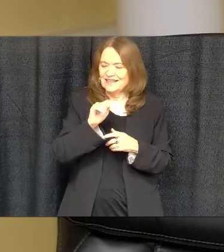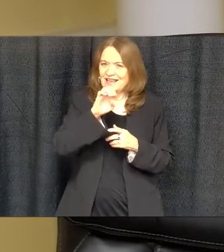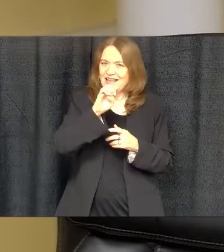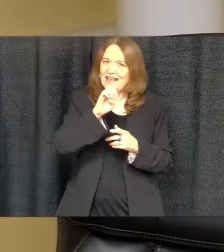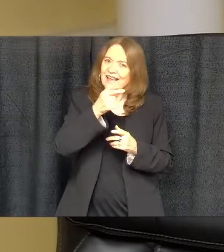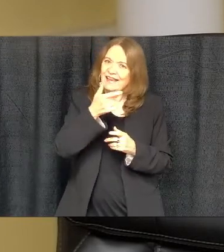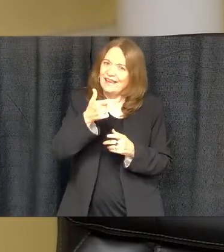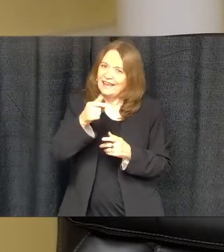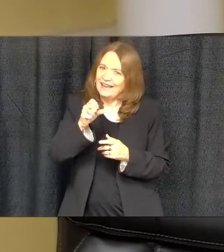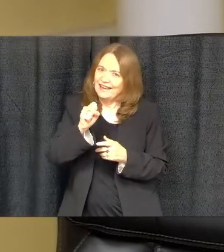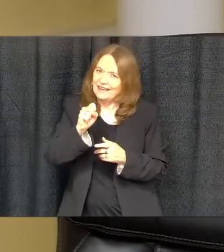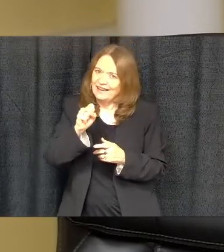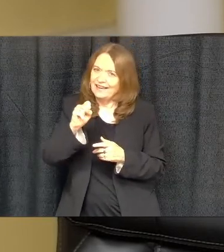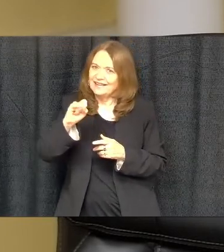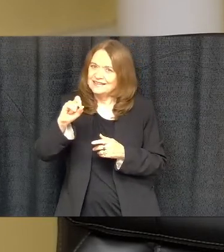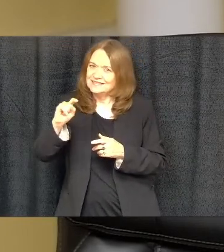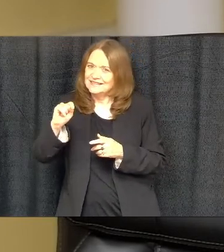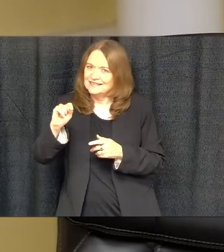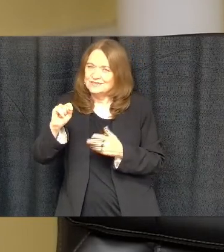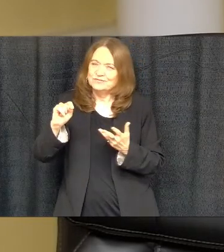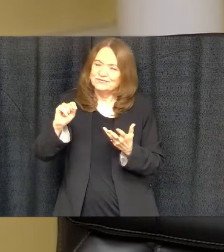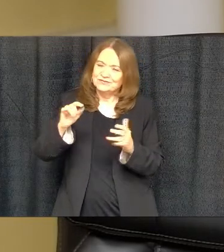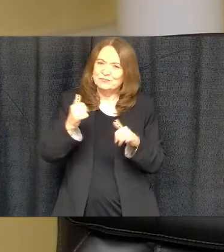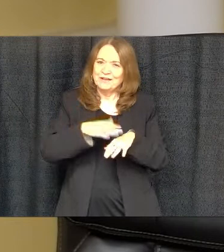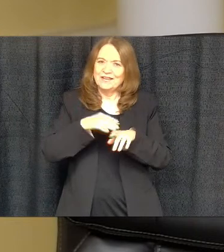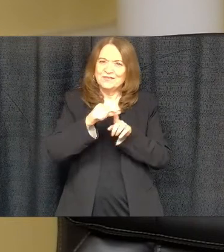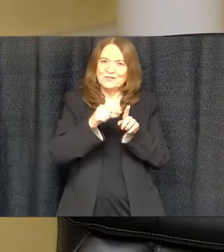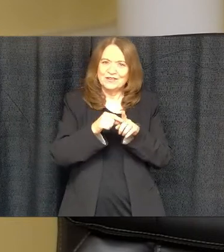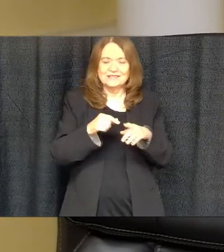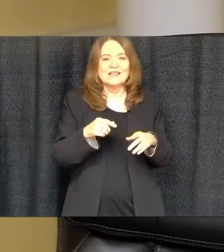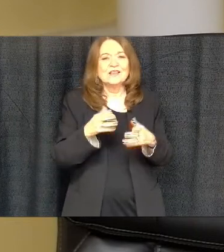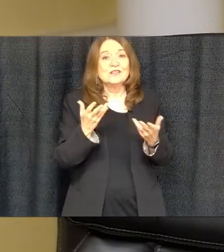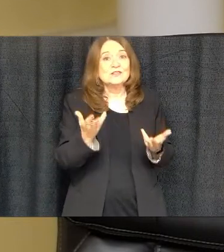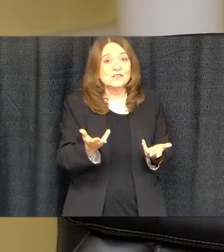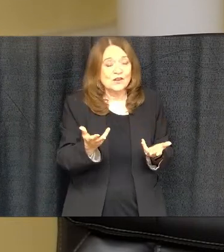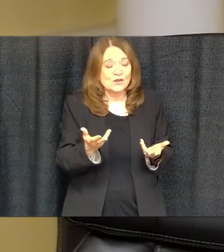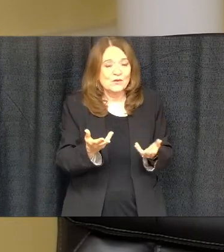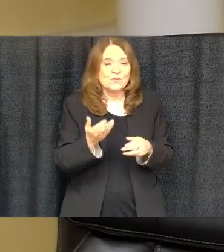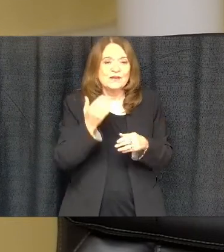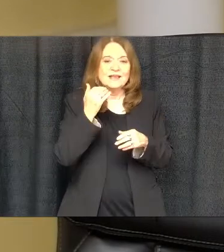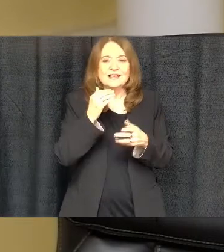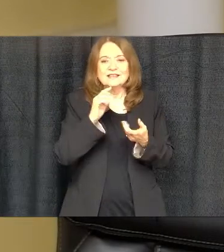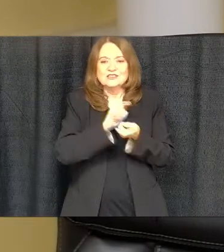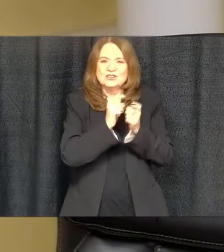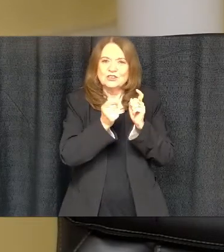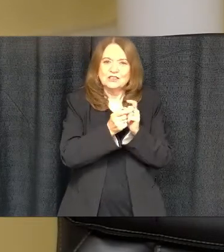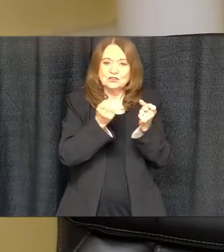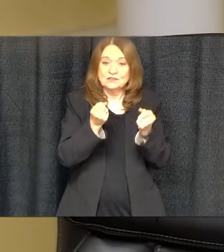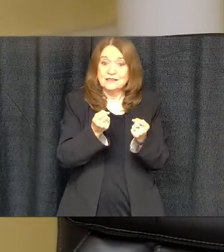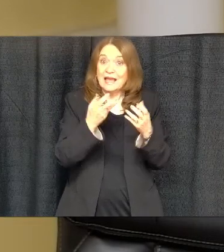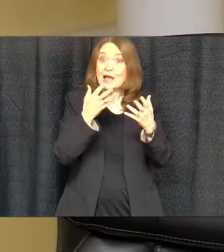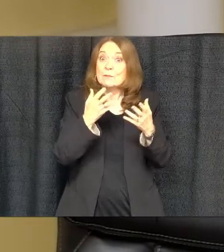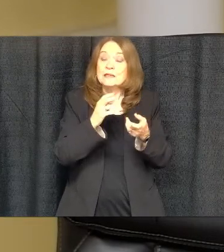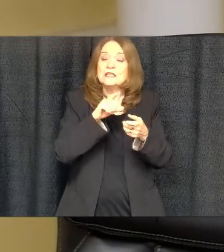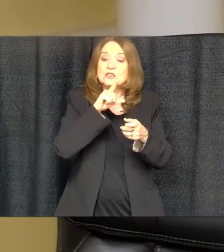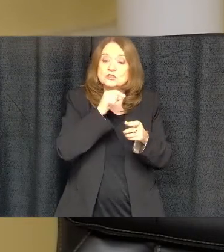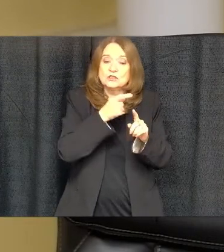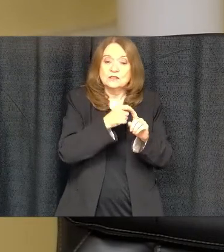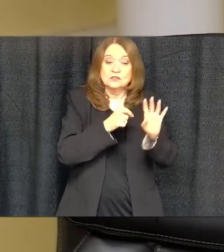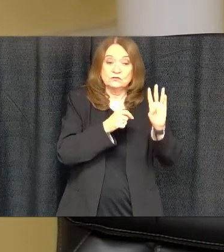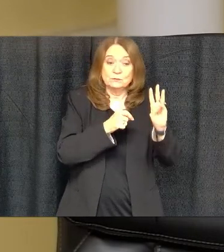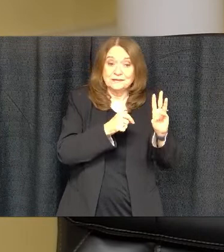here. So what my amendment does is it pretty much changes the amount of chickens you can have from 6 to